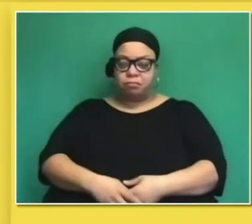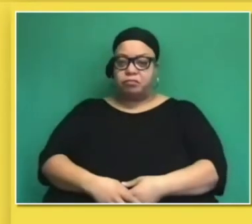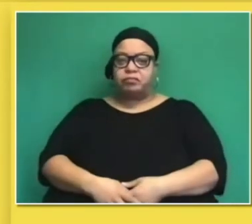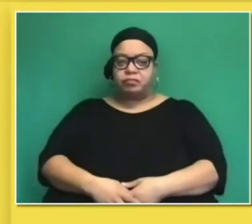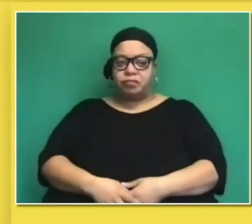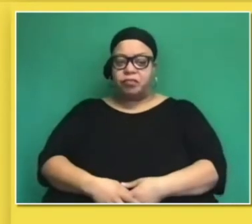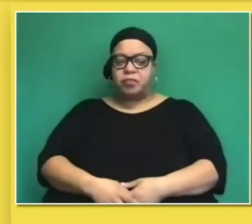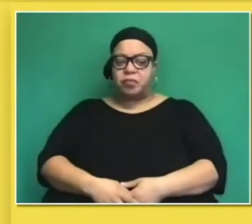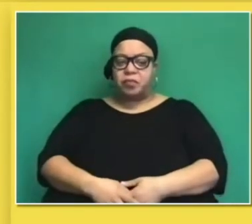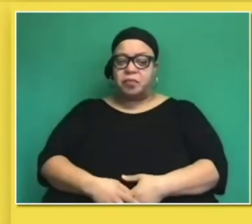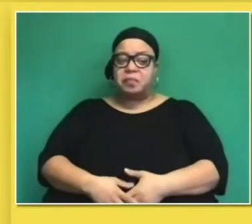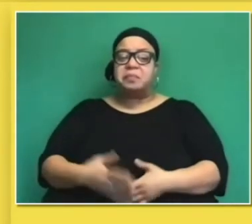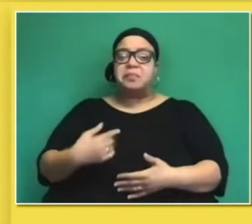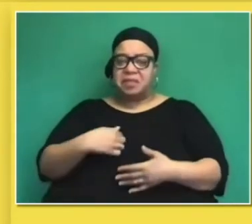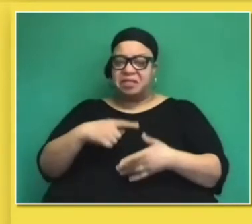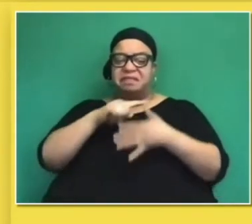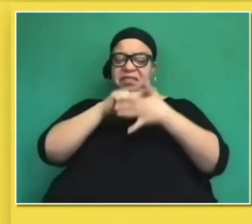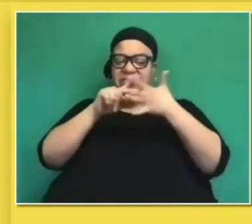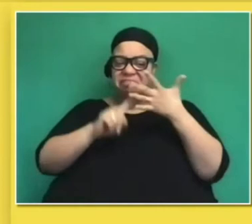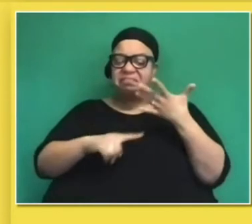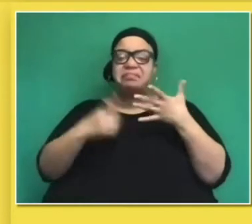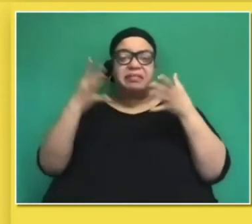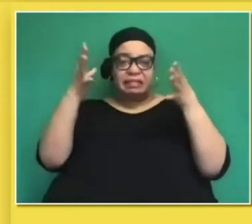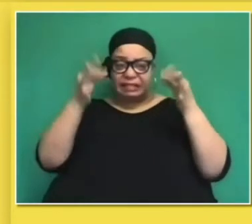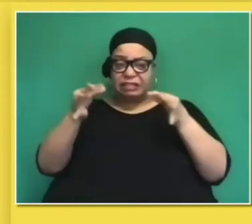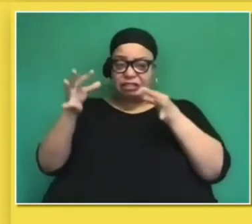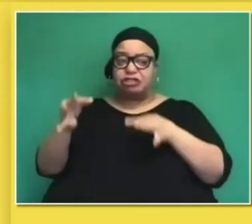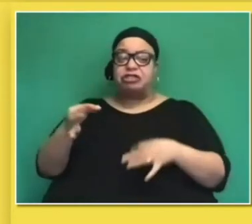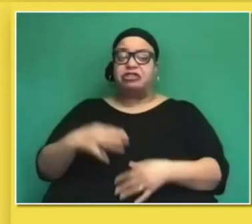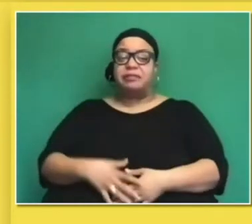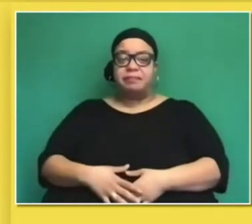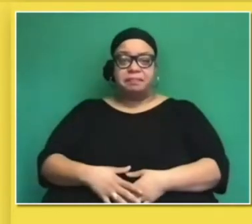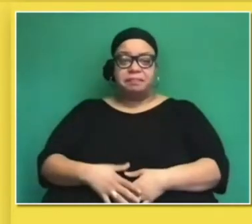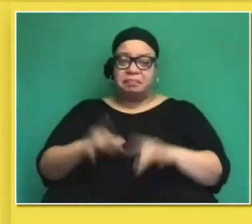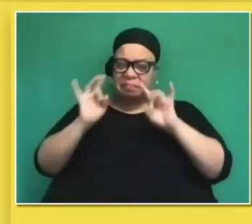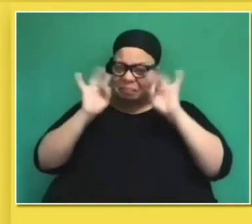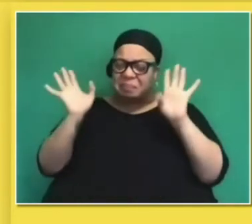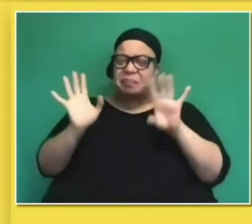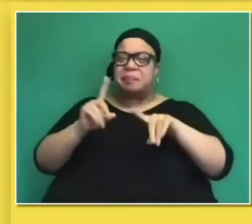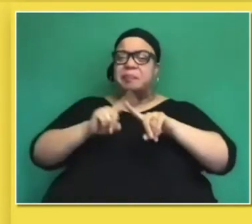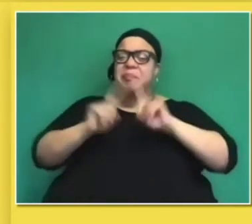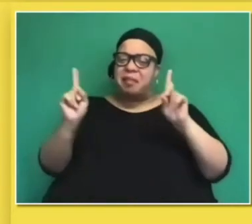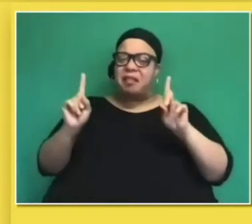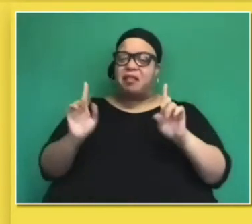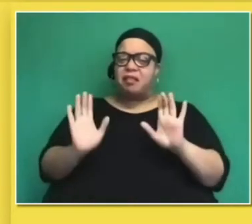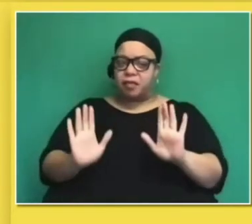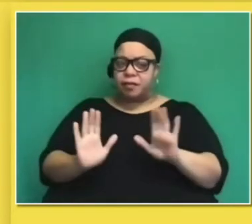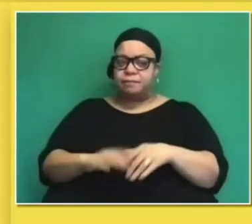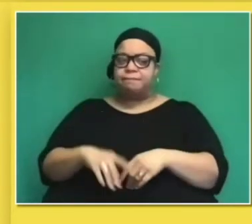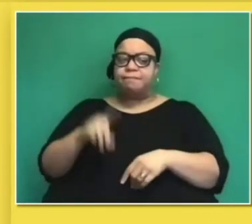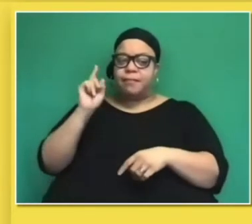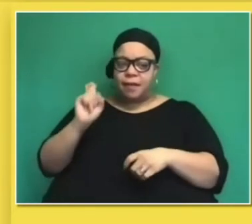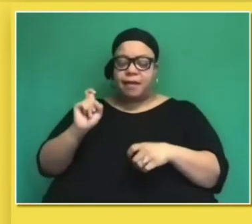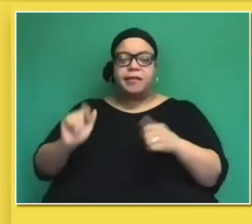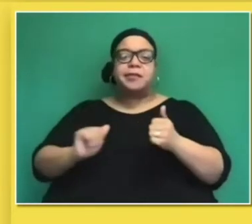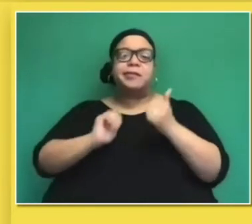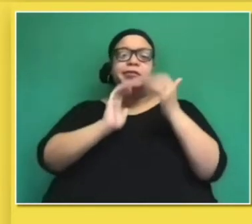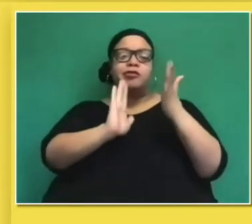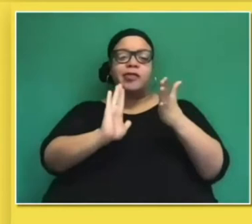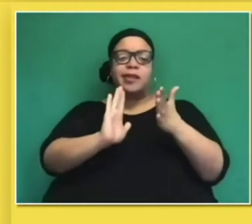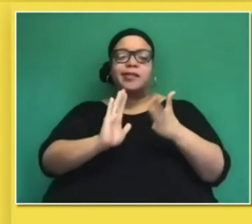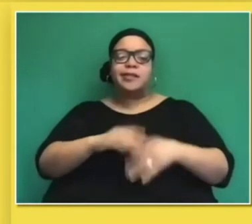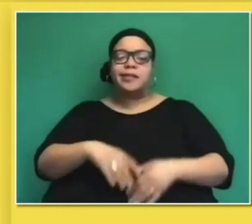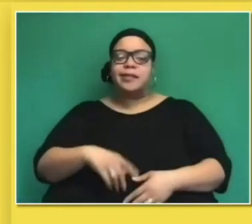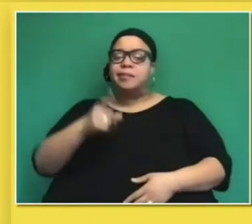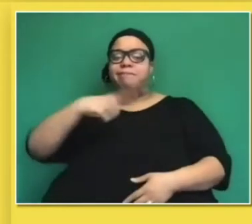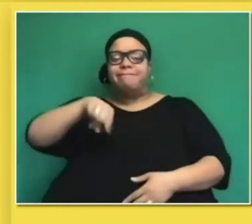decisions were, he met them with a cheerful spirit because he knew they did not have the last word. He also